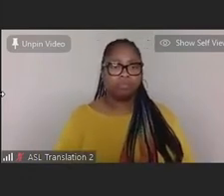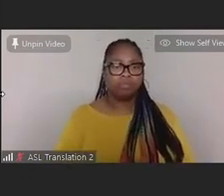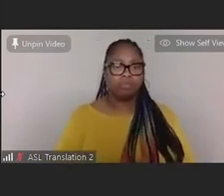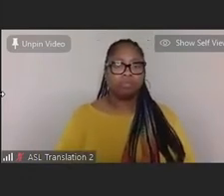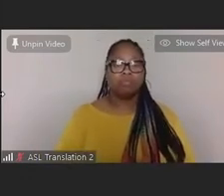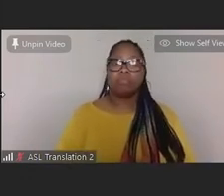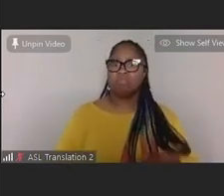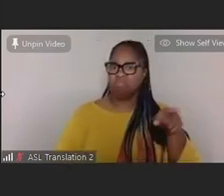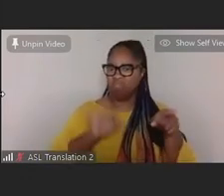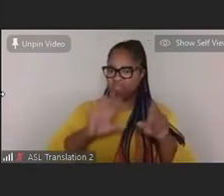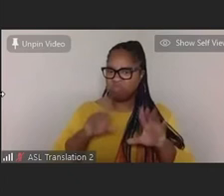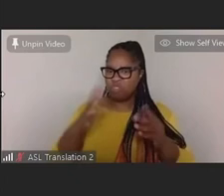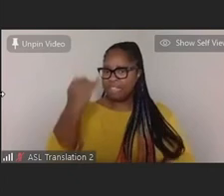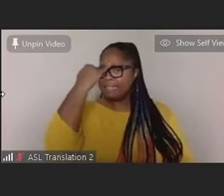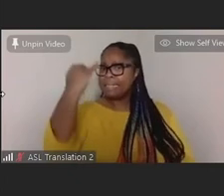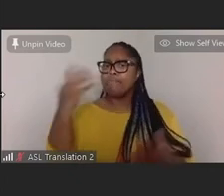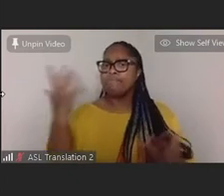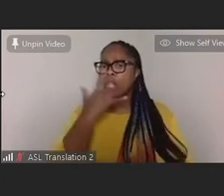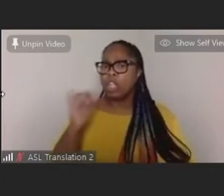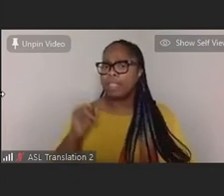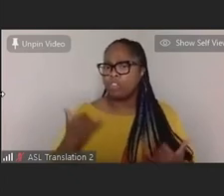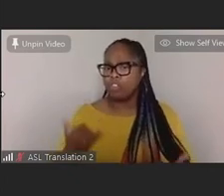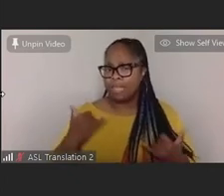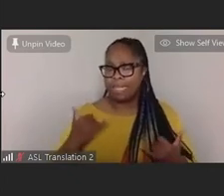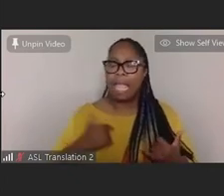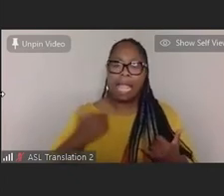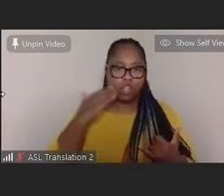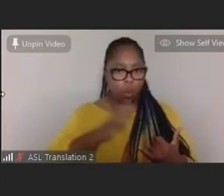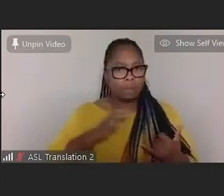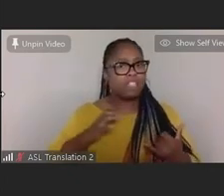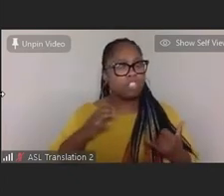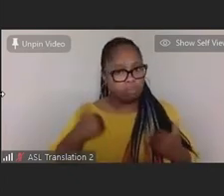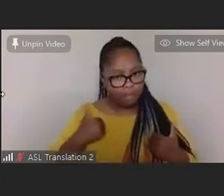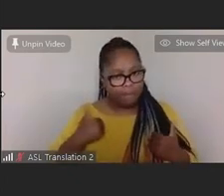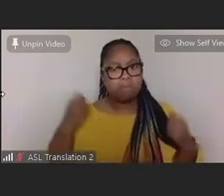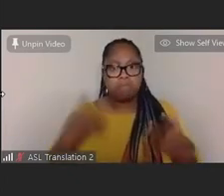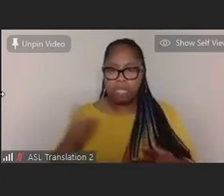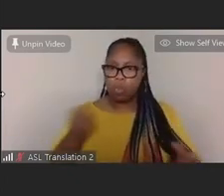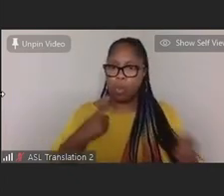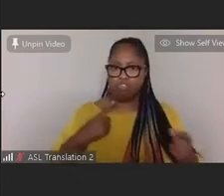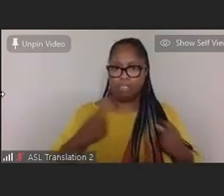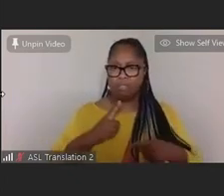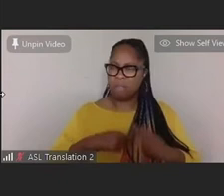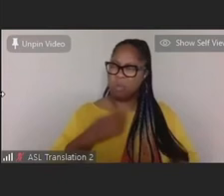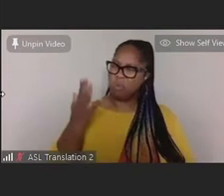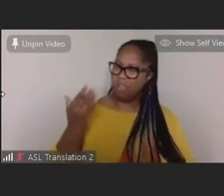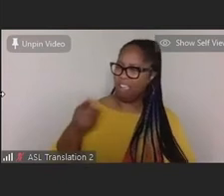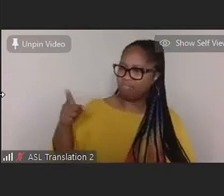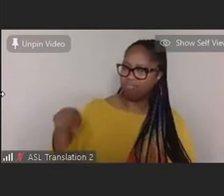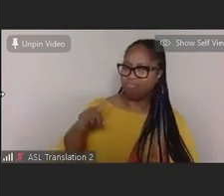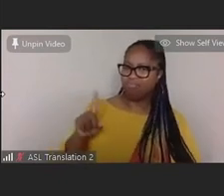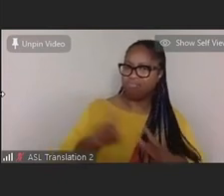This gives you an idea of what the proposed conditions are. And I know that the commission had a lot of questions yesterday about why we're coming in